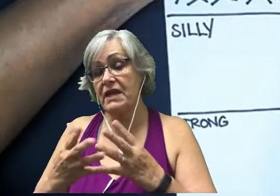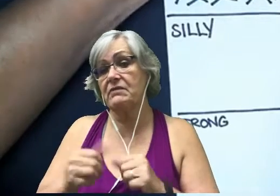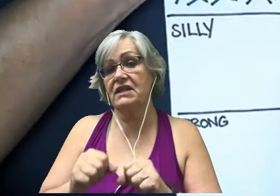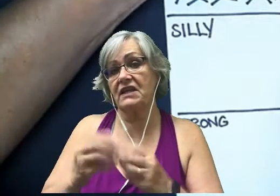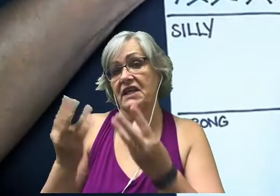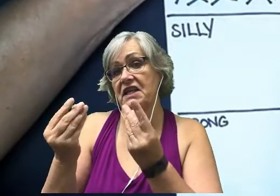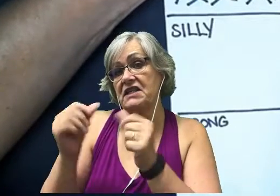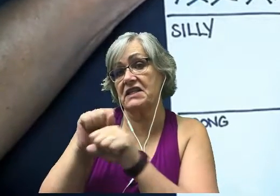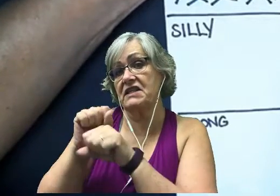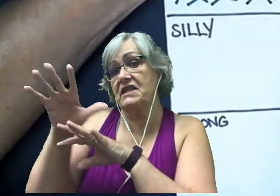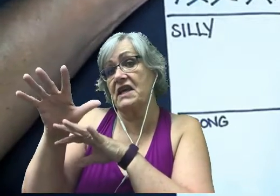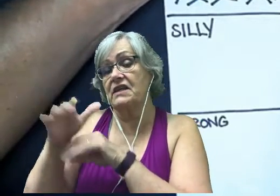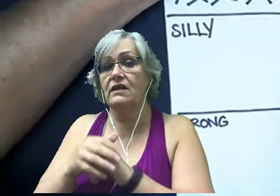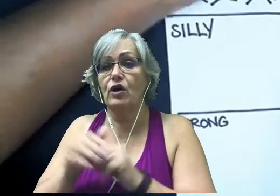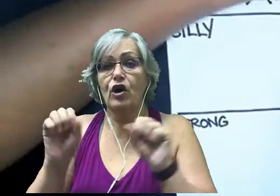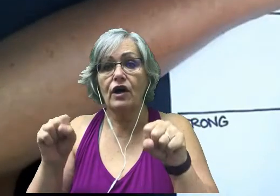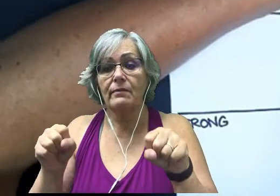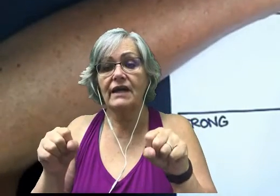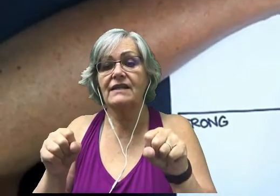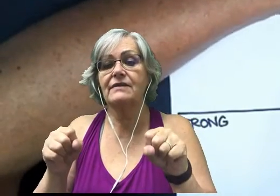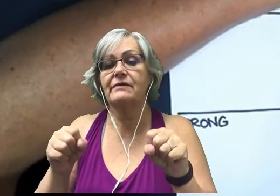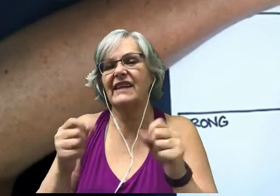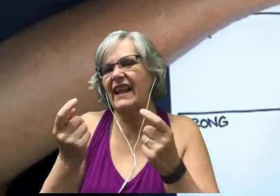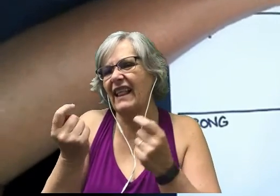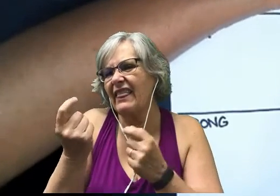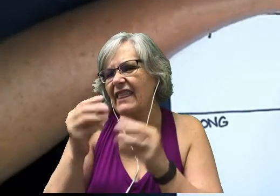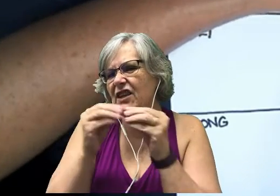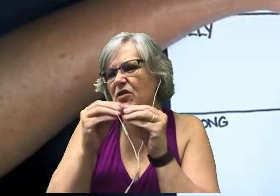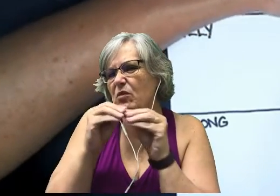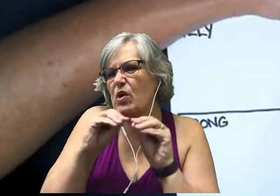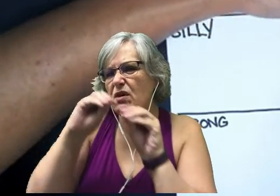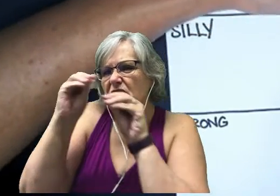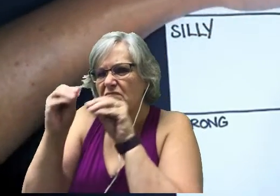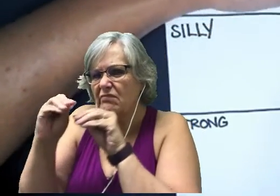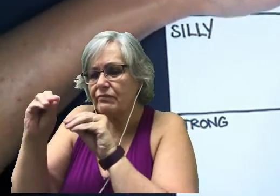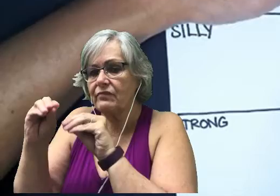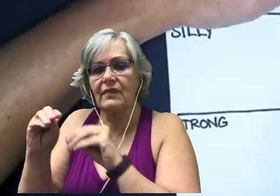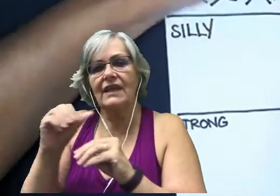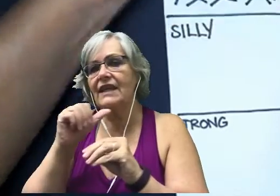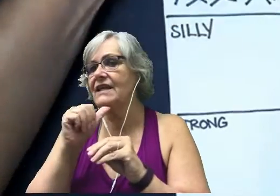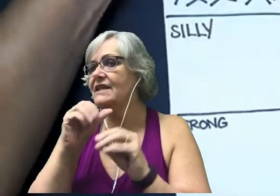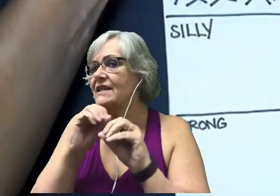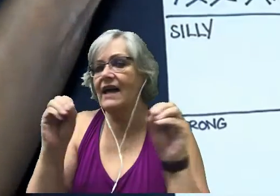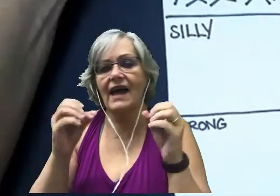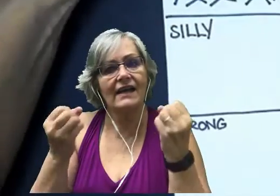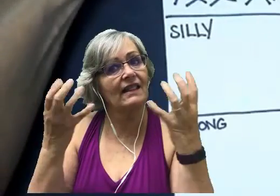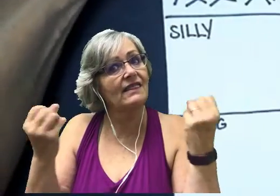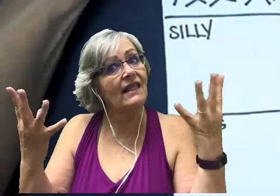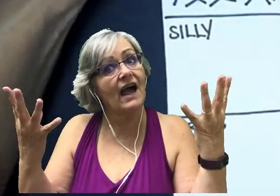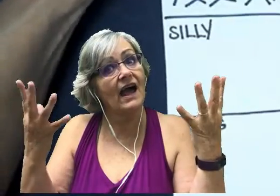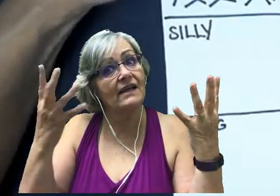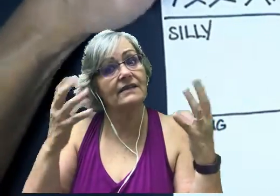like sand dunes, something like that, or possibly even just a little bit more. But again, nothing